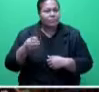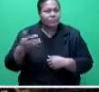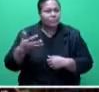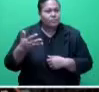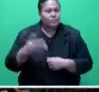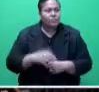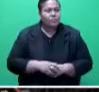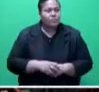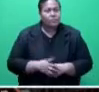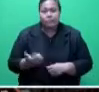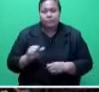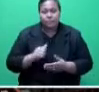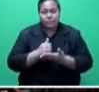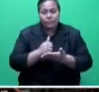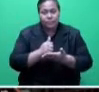Is there a seconder?